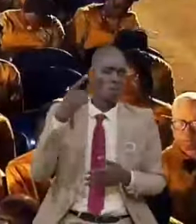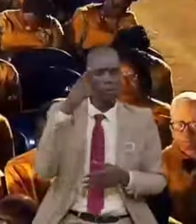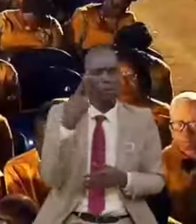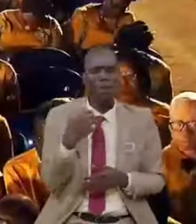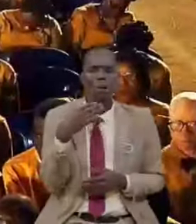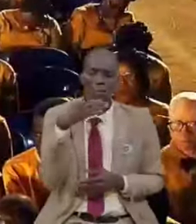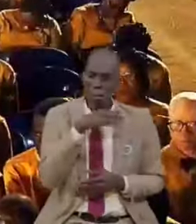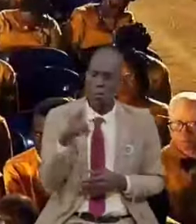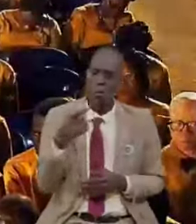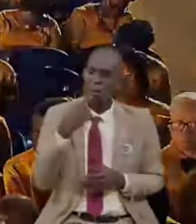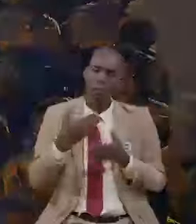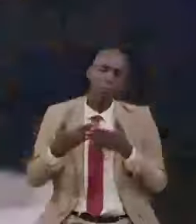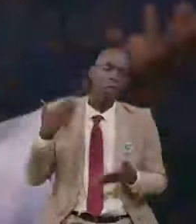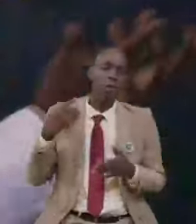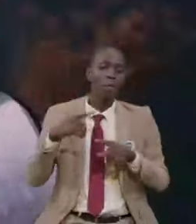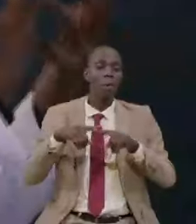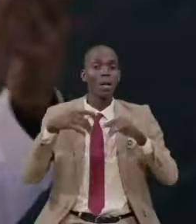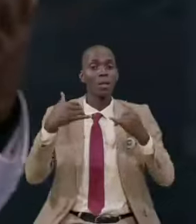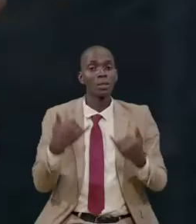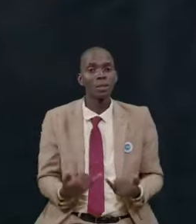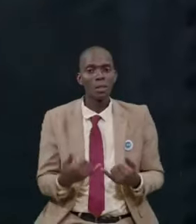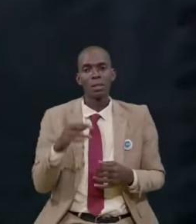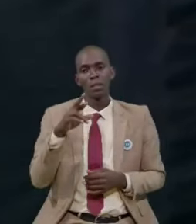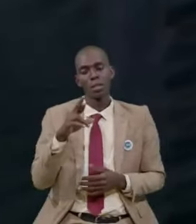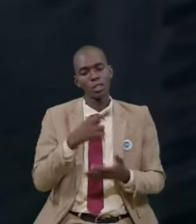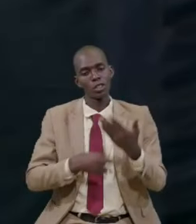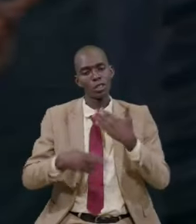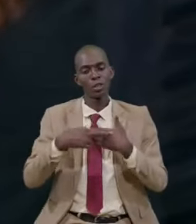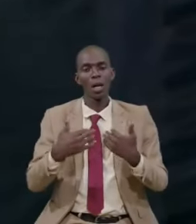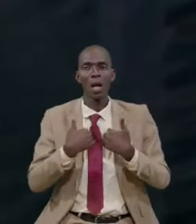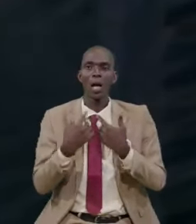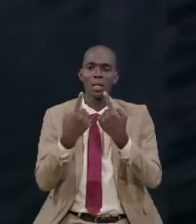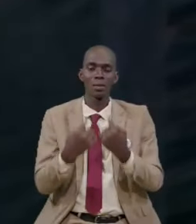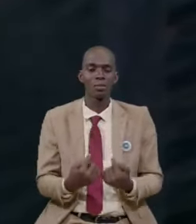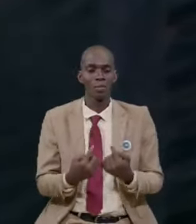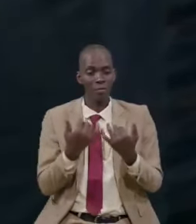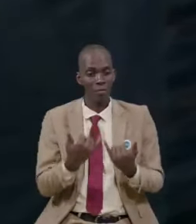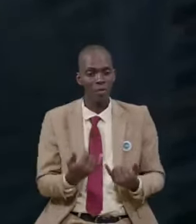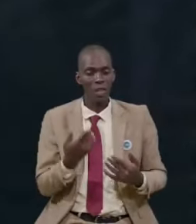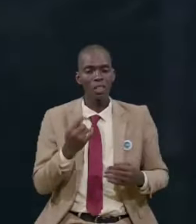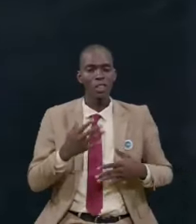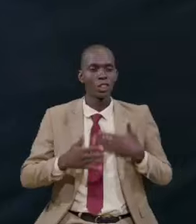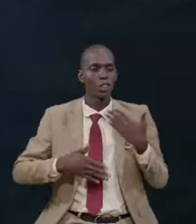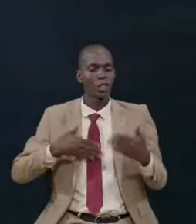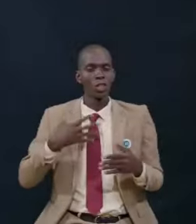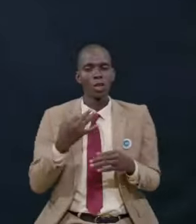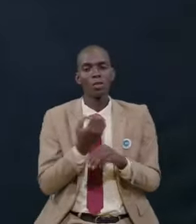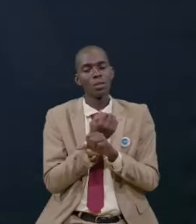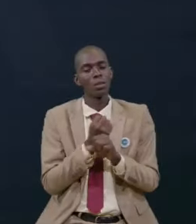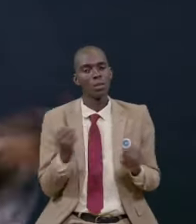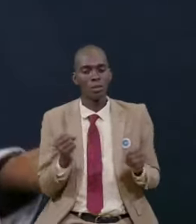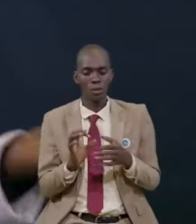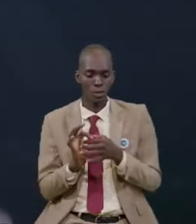restoration had come. And now the joy of salvation, reunion, reconciliation with